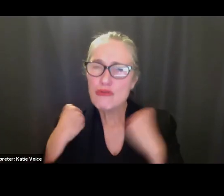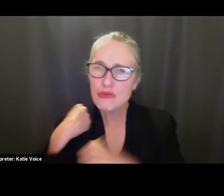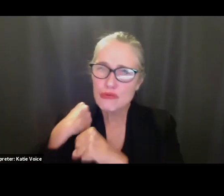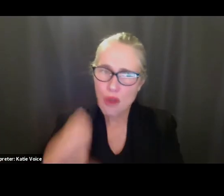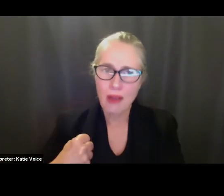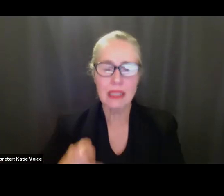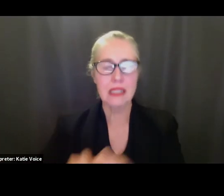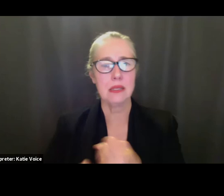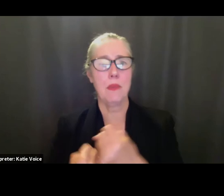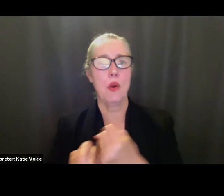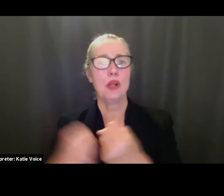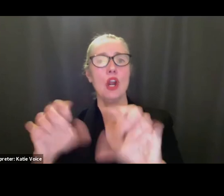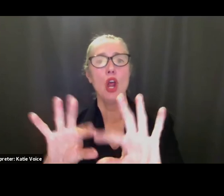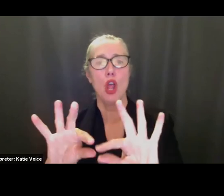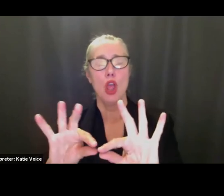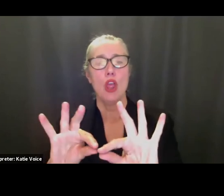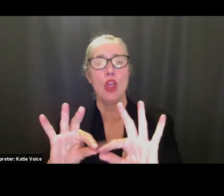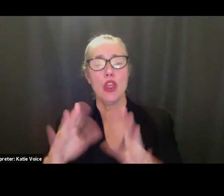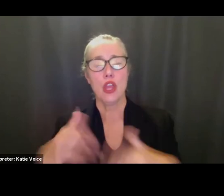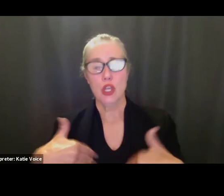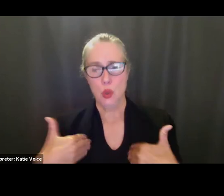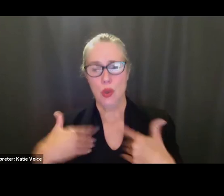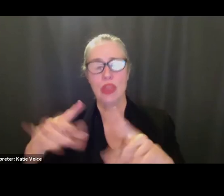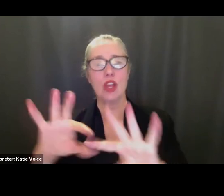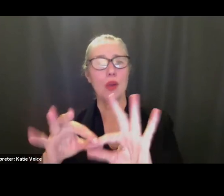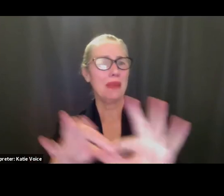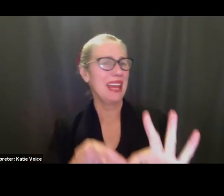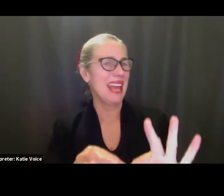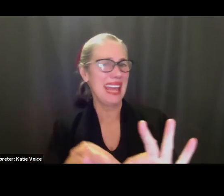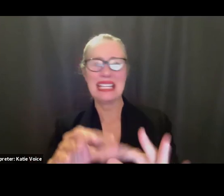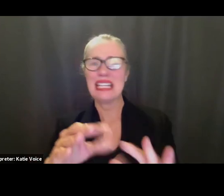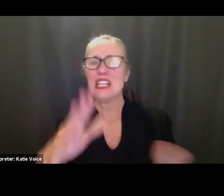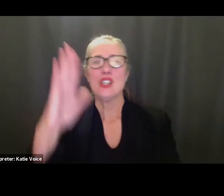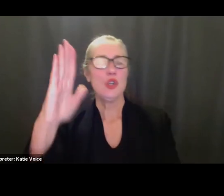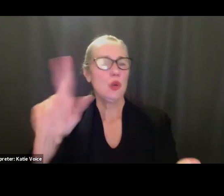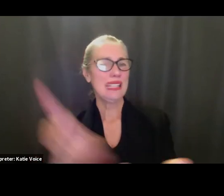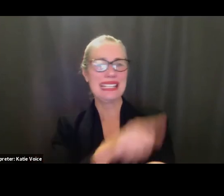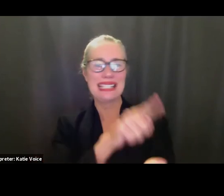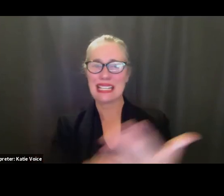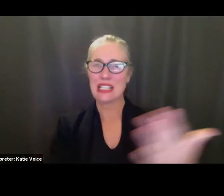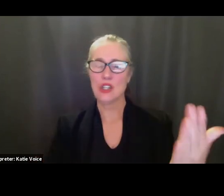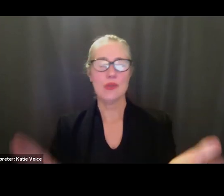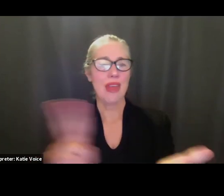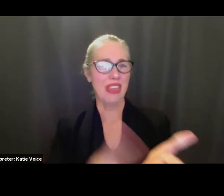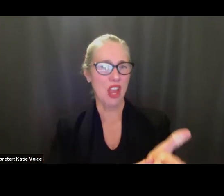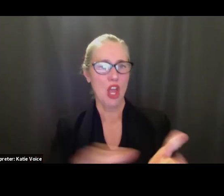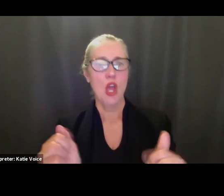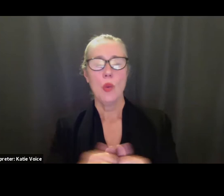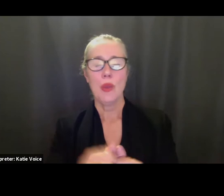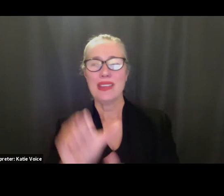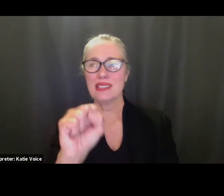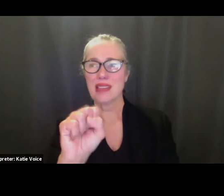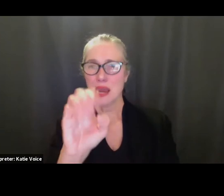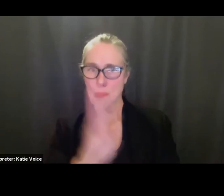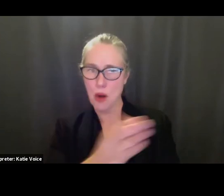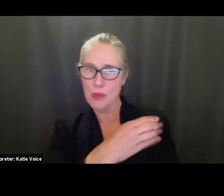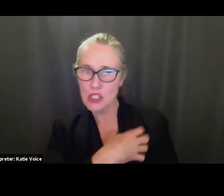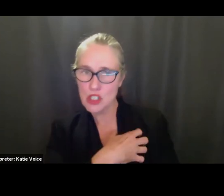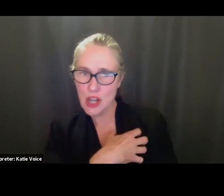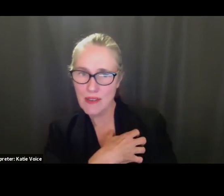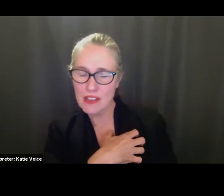coalition and ask you to discontinue entirely the contract with the santa barbara sheriff's